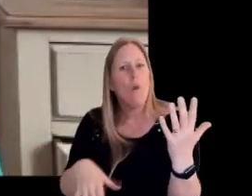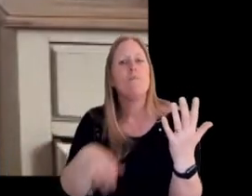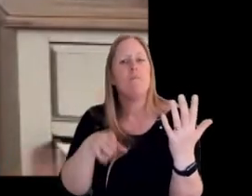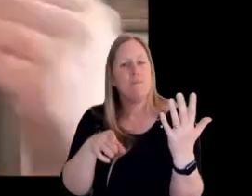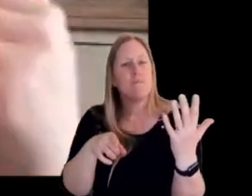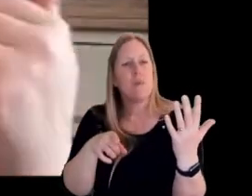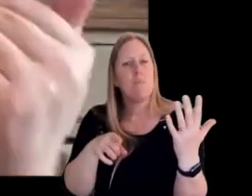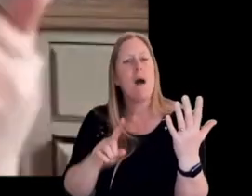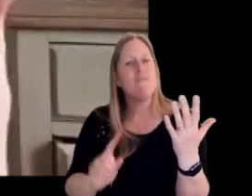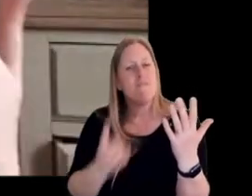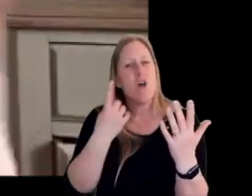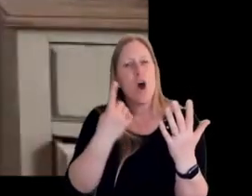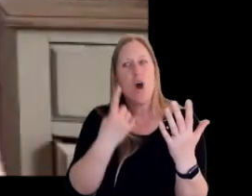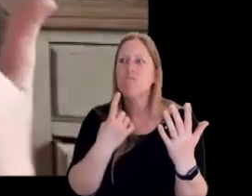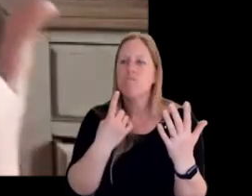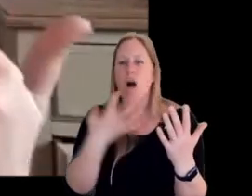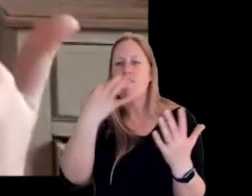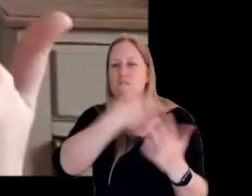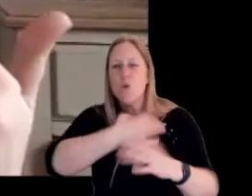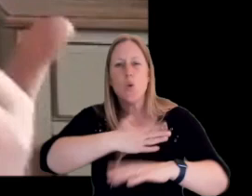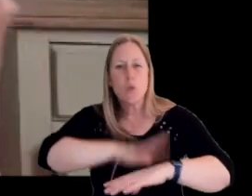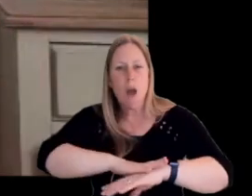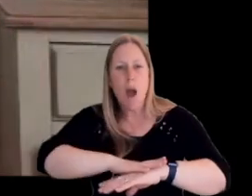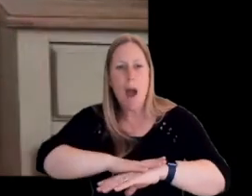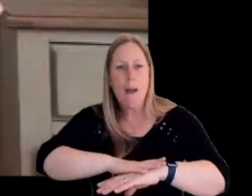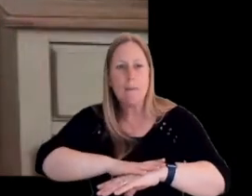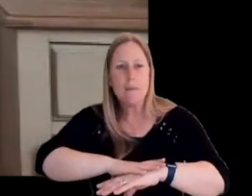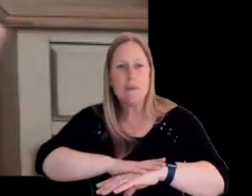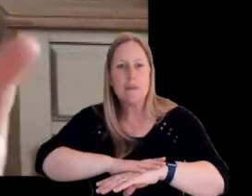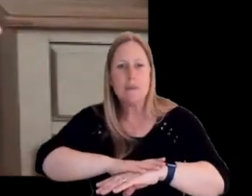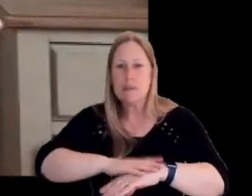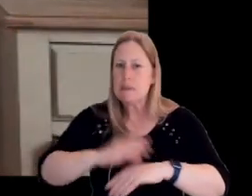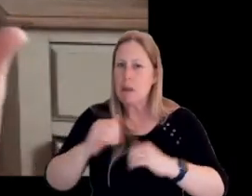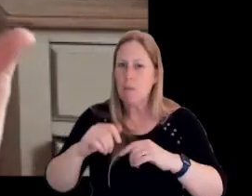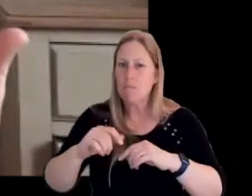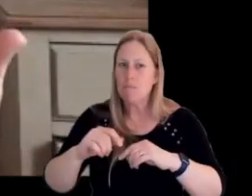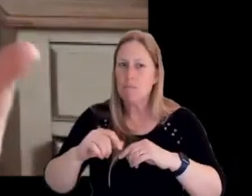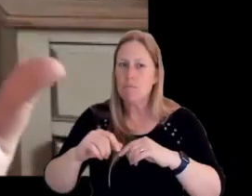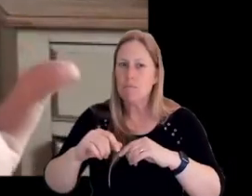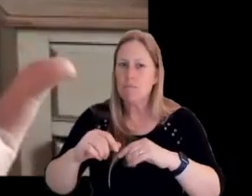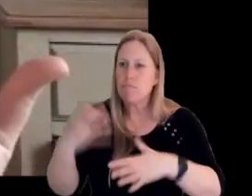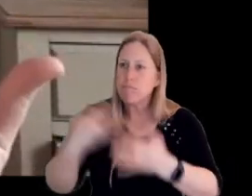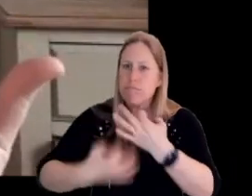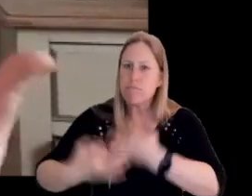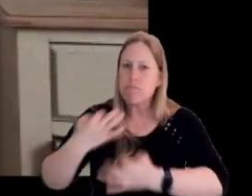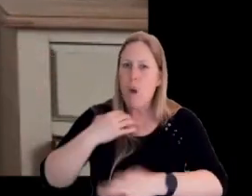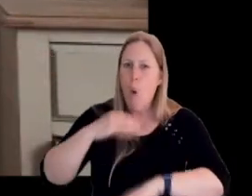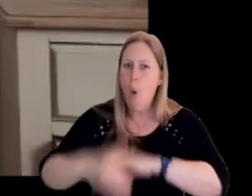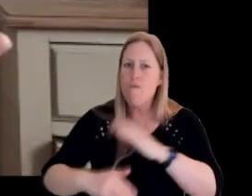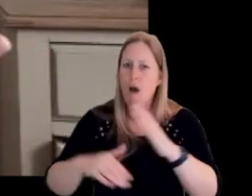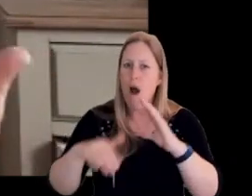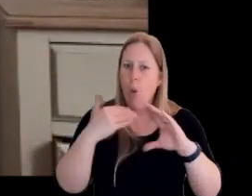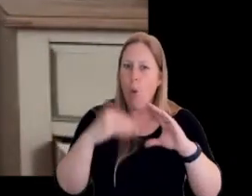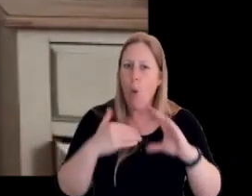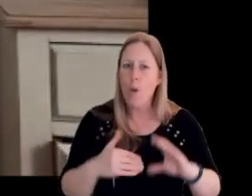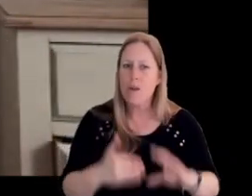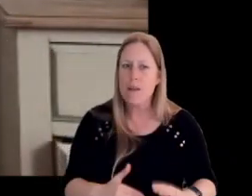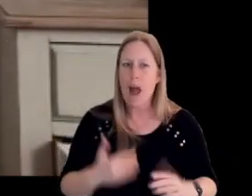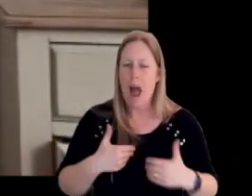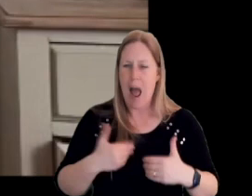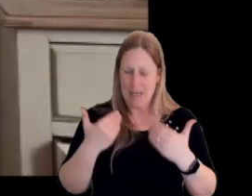The very first few times I've been confronted to that kind of content, I felt really, I